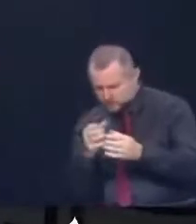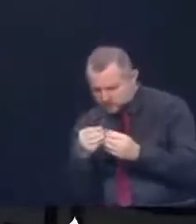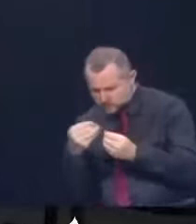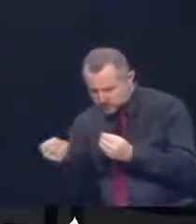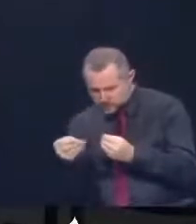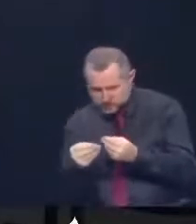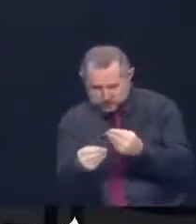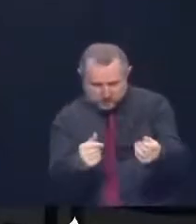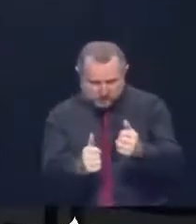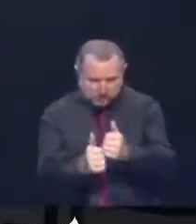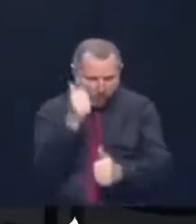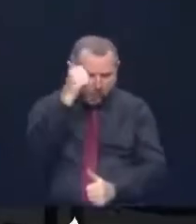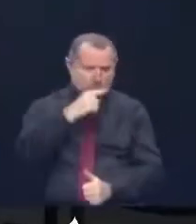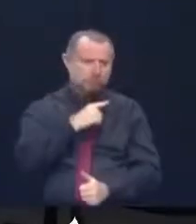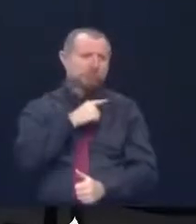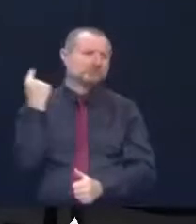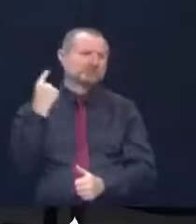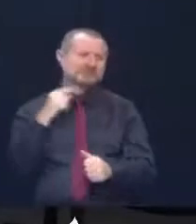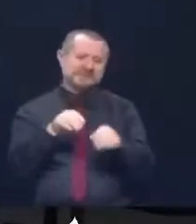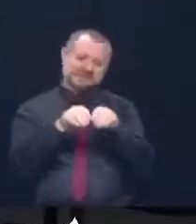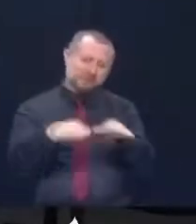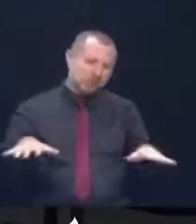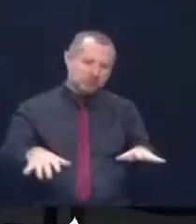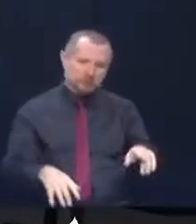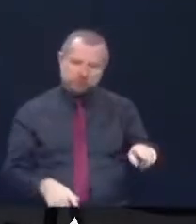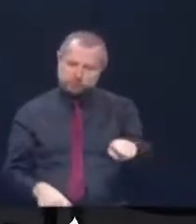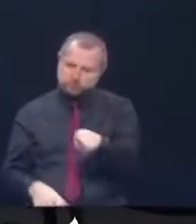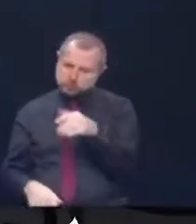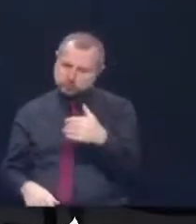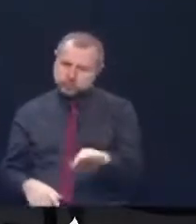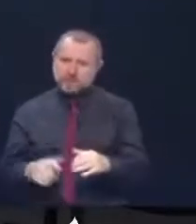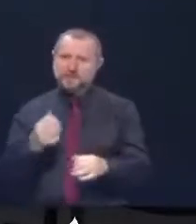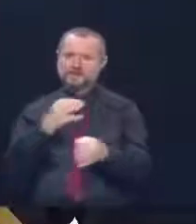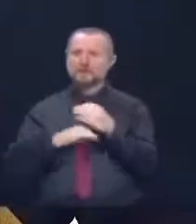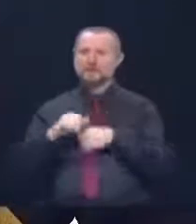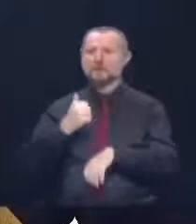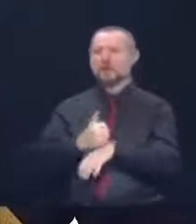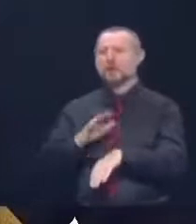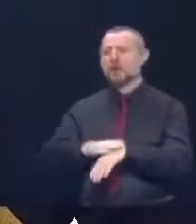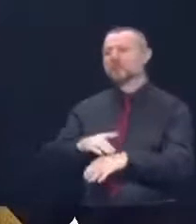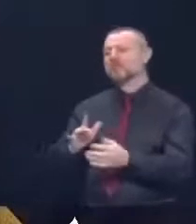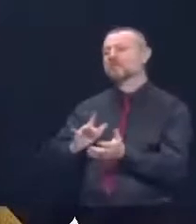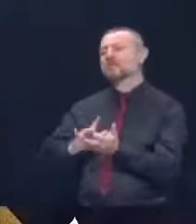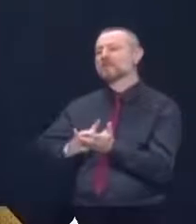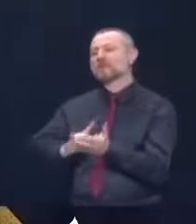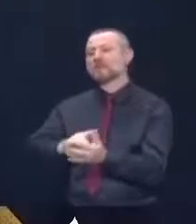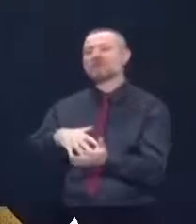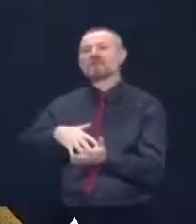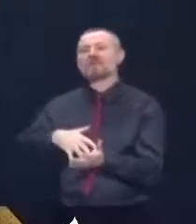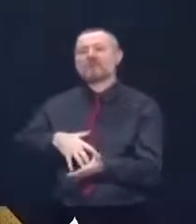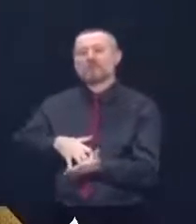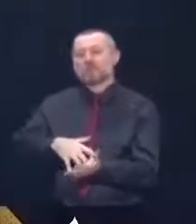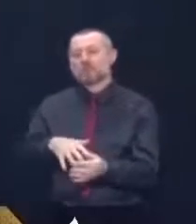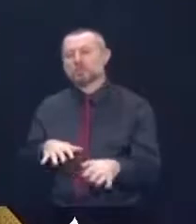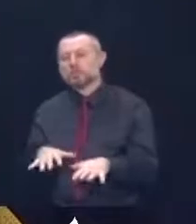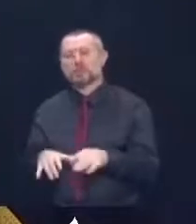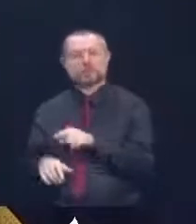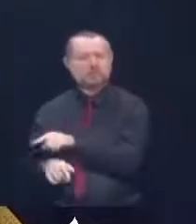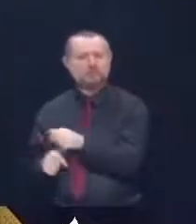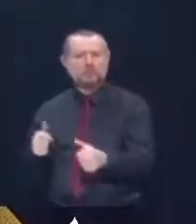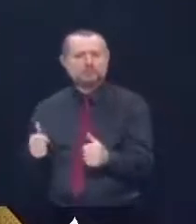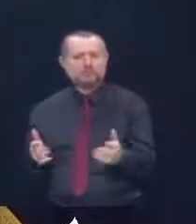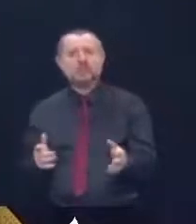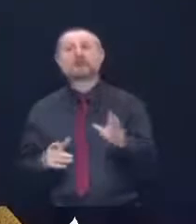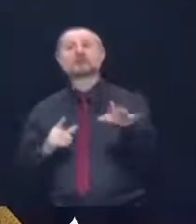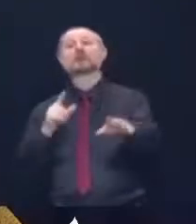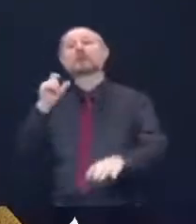of spreading the virus compared to purely based on medical vulnerabilities? The